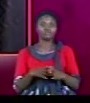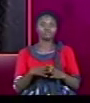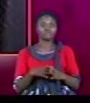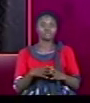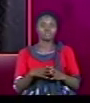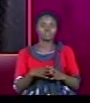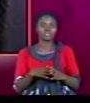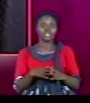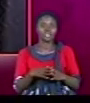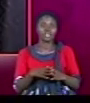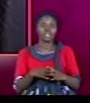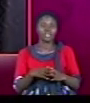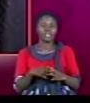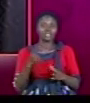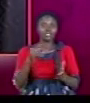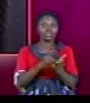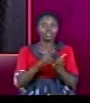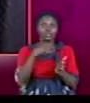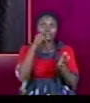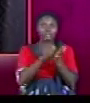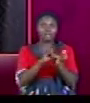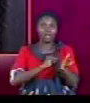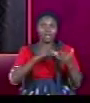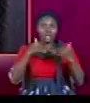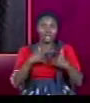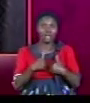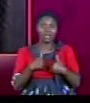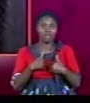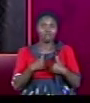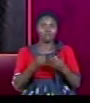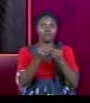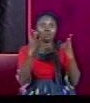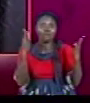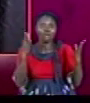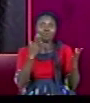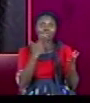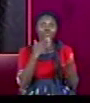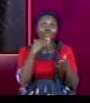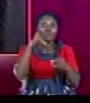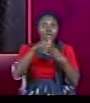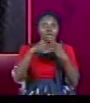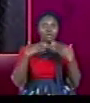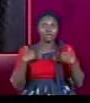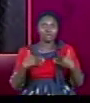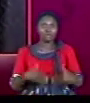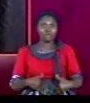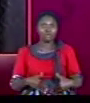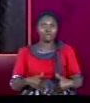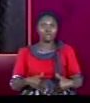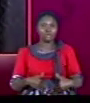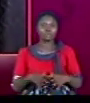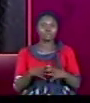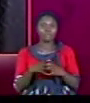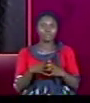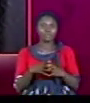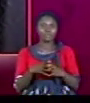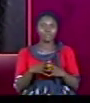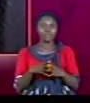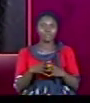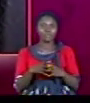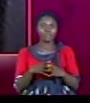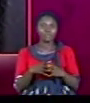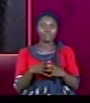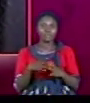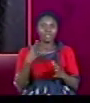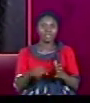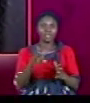have diabetes. And since that time, I was in trouble, worried. The diabetes did not